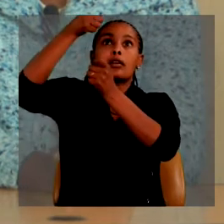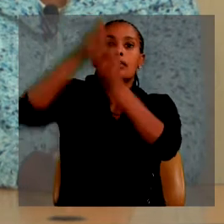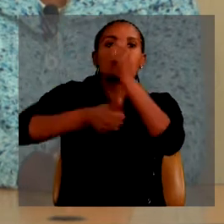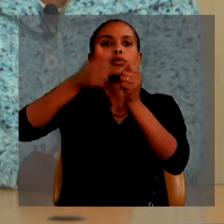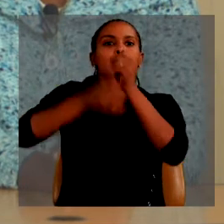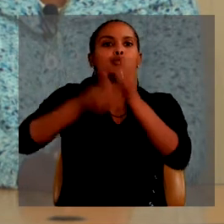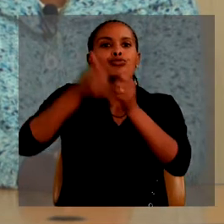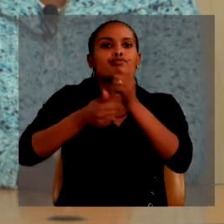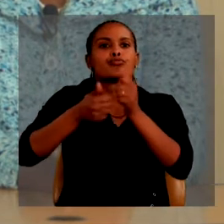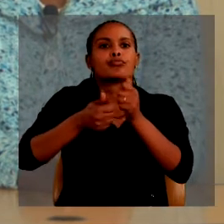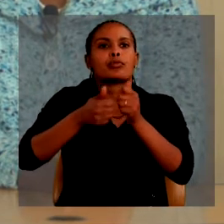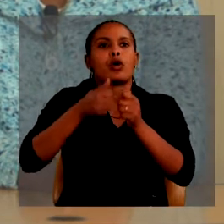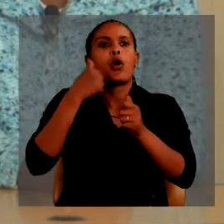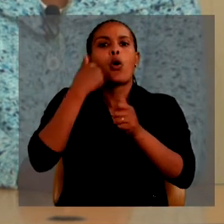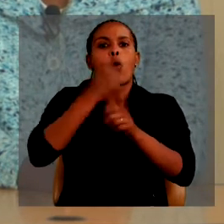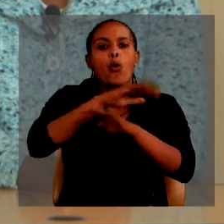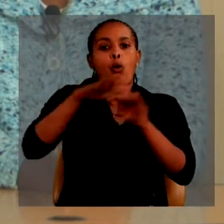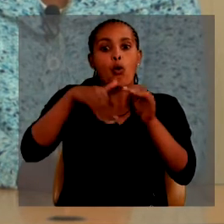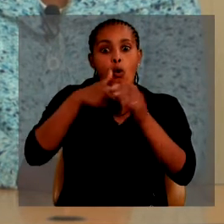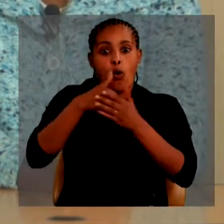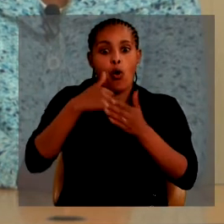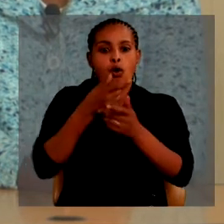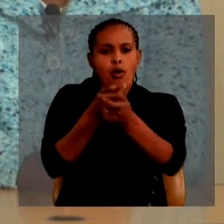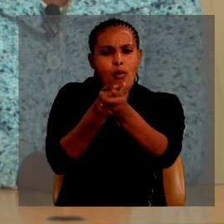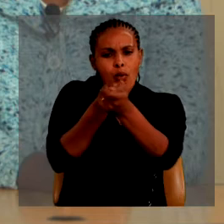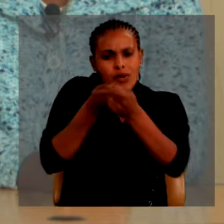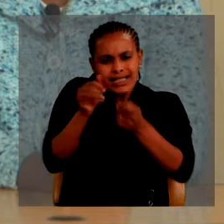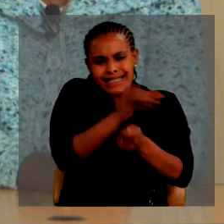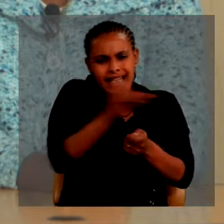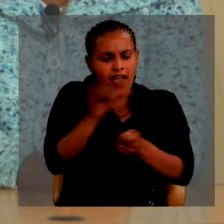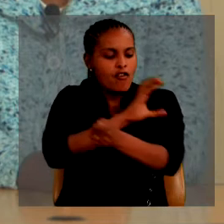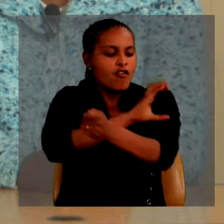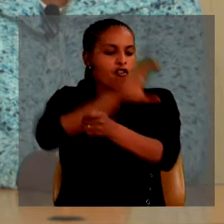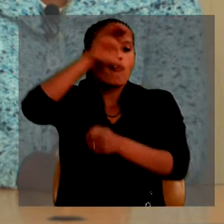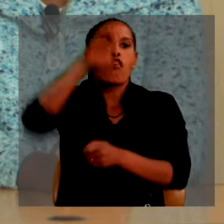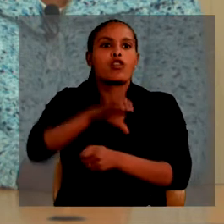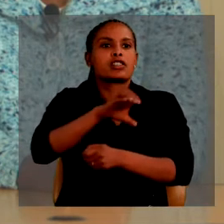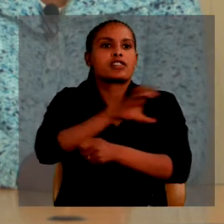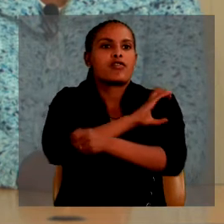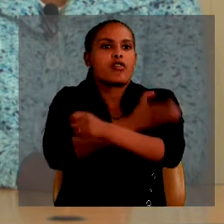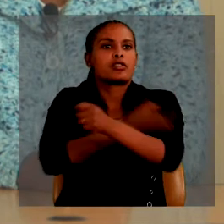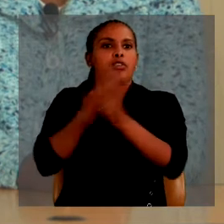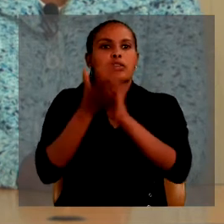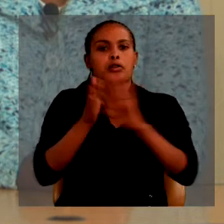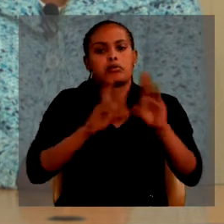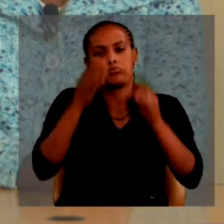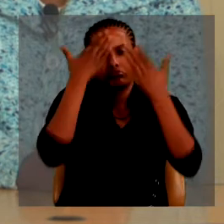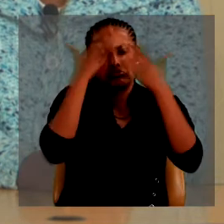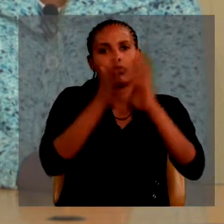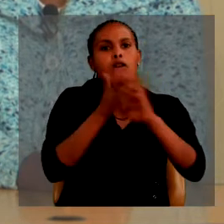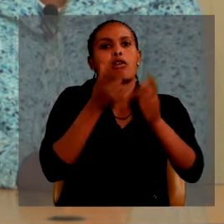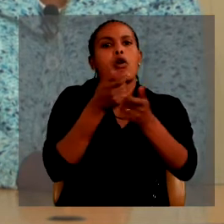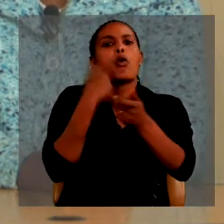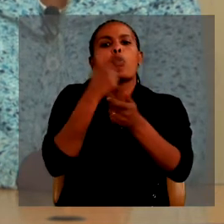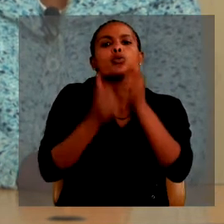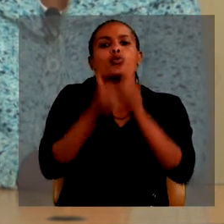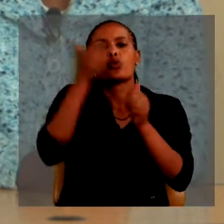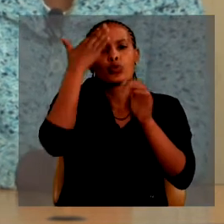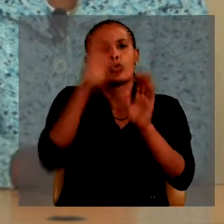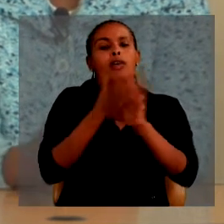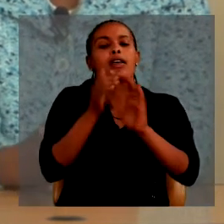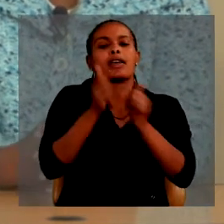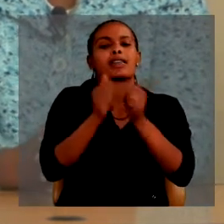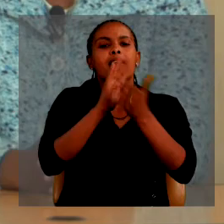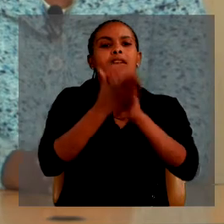towards that person? We all pull you with the same force. You wouldn't know that you are being pulled because